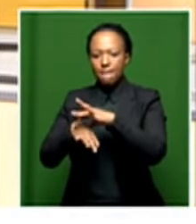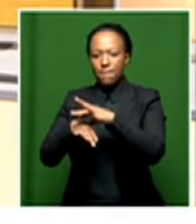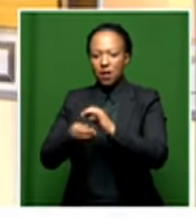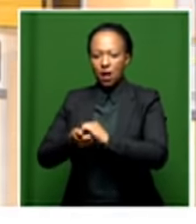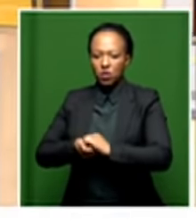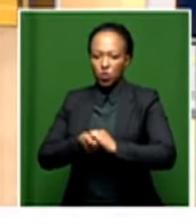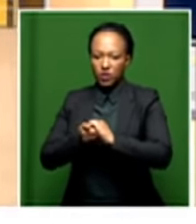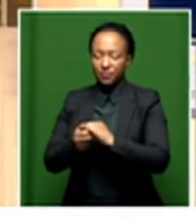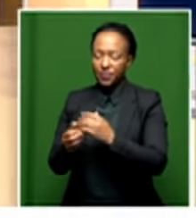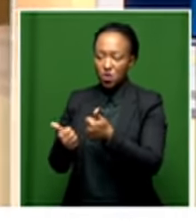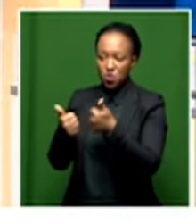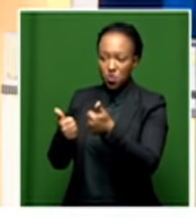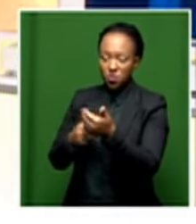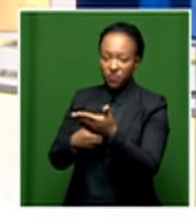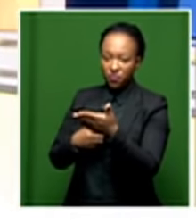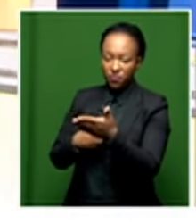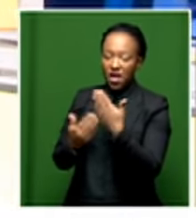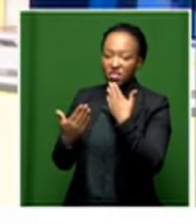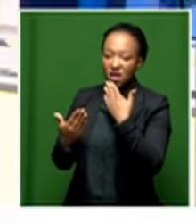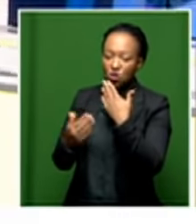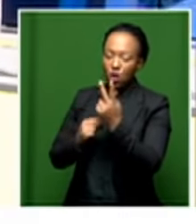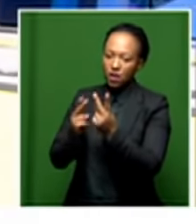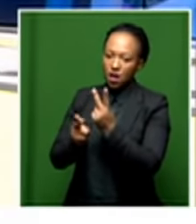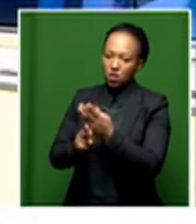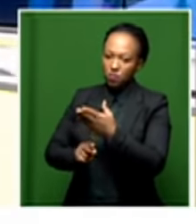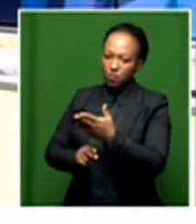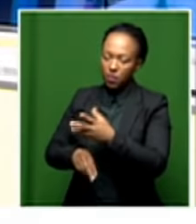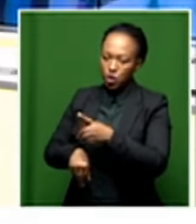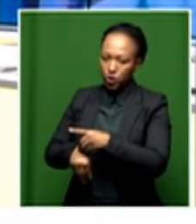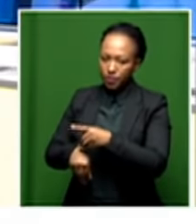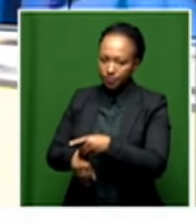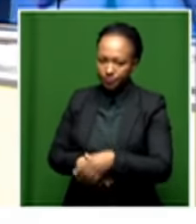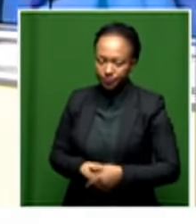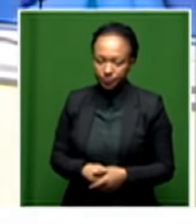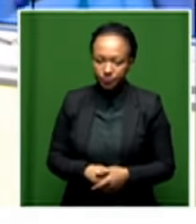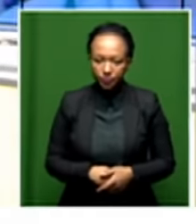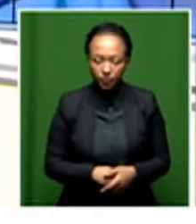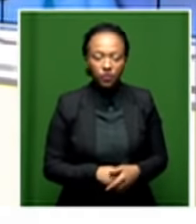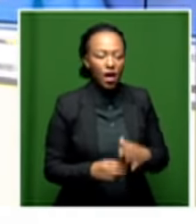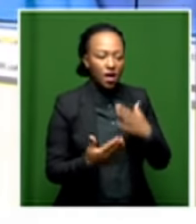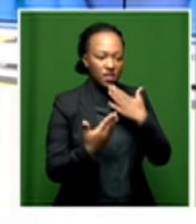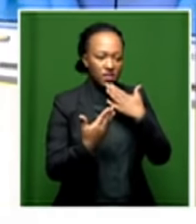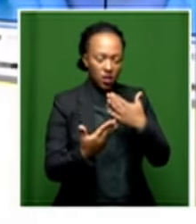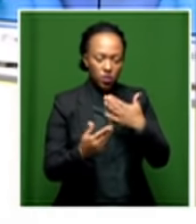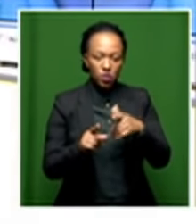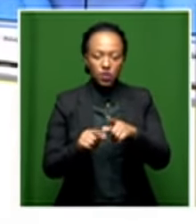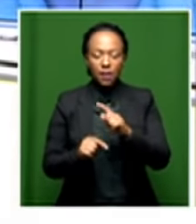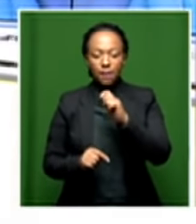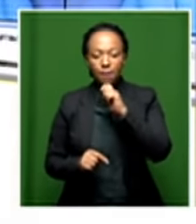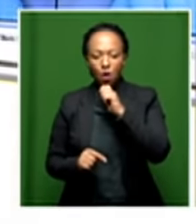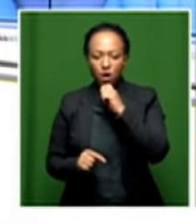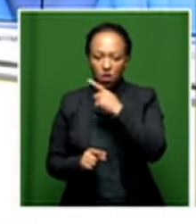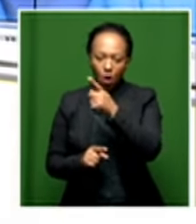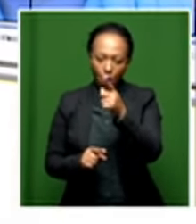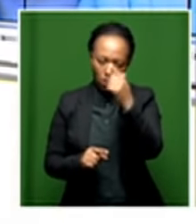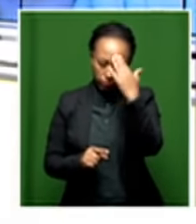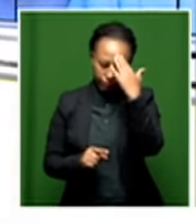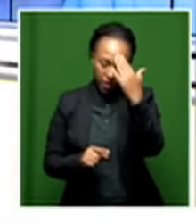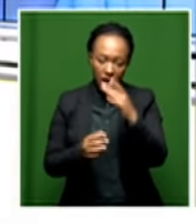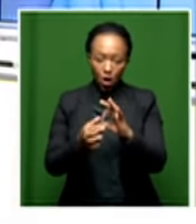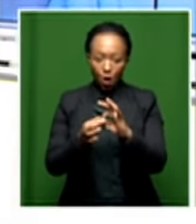to have you. Thanks so much again for being with us, Doctor. Thank you, and a good morning to all your viewers out there. Yeah,